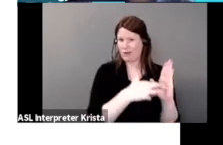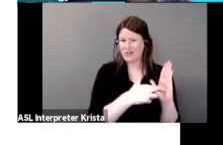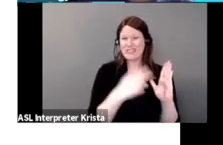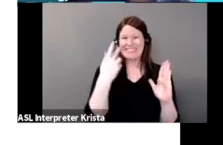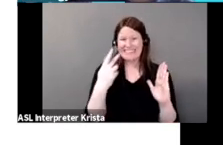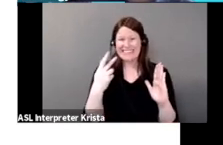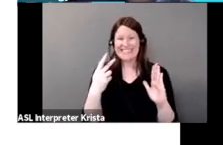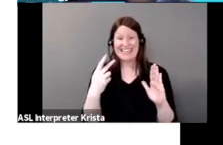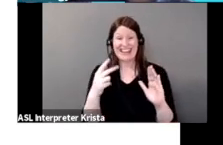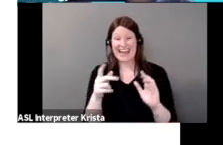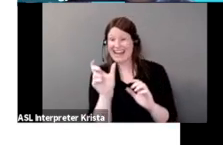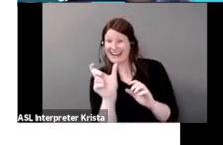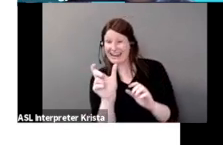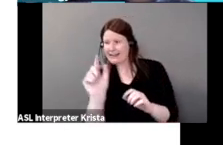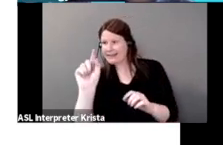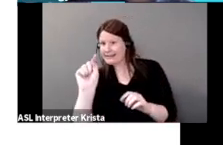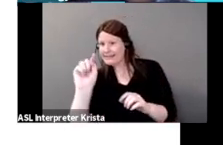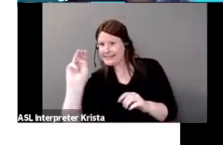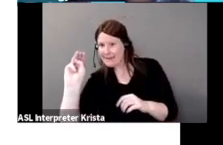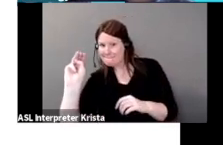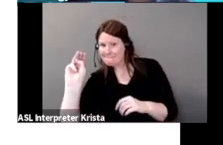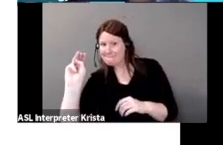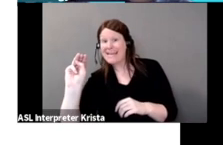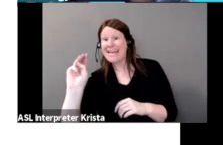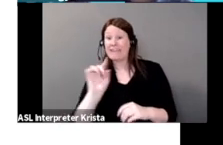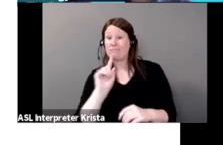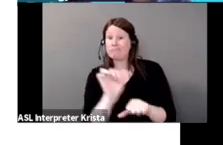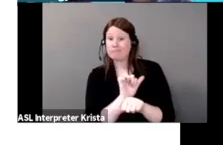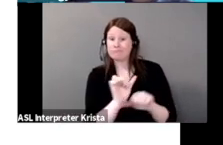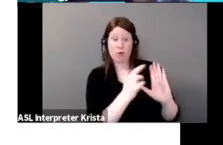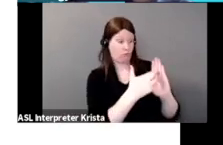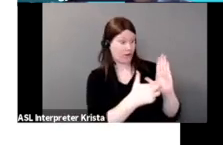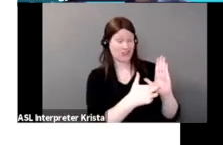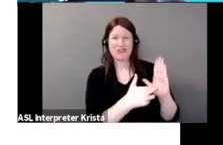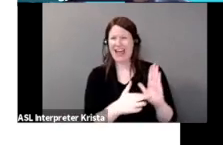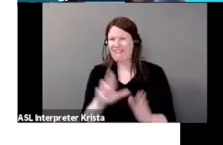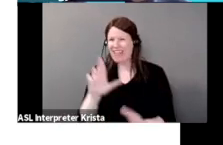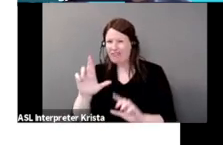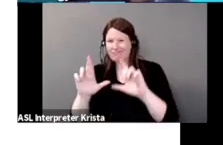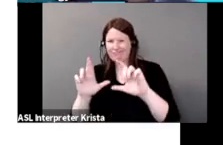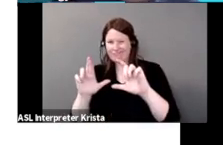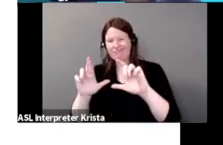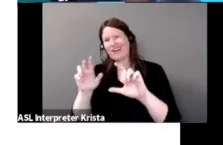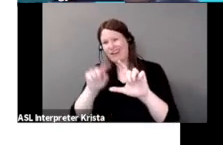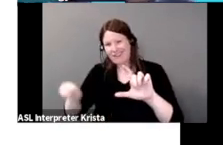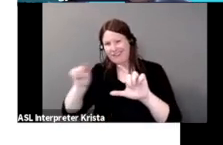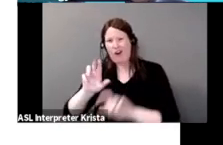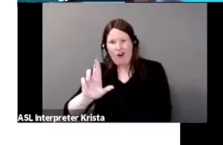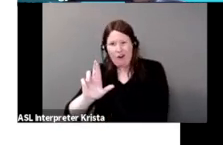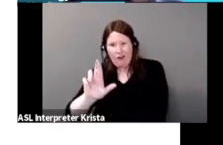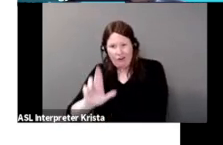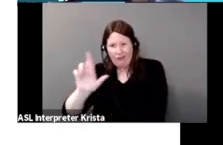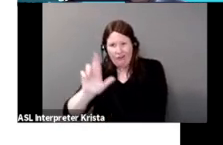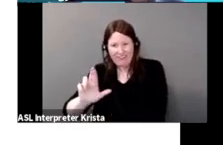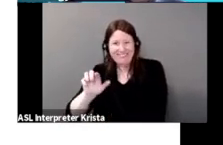registered trademarks may be marked with the circle R. So when you see TM, that basically just means